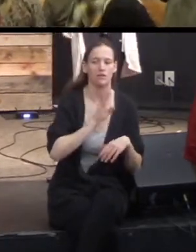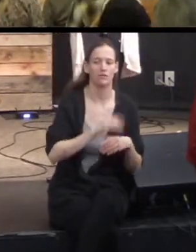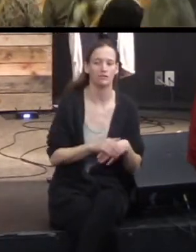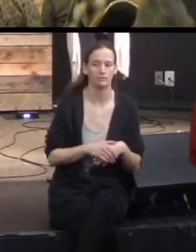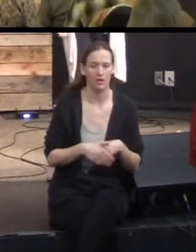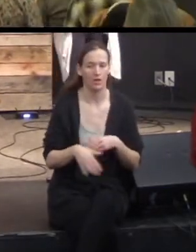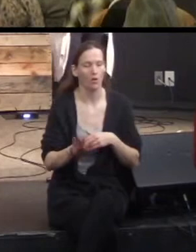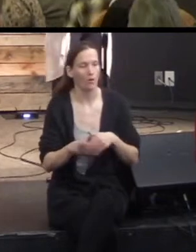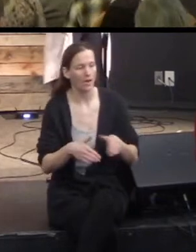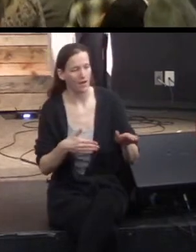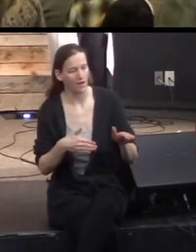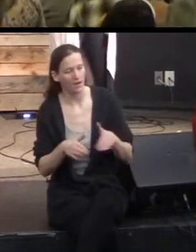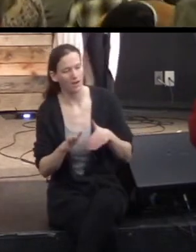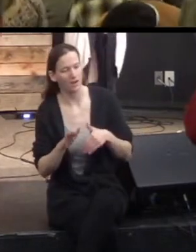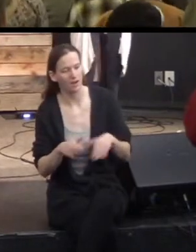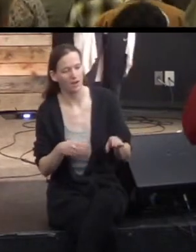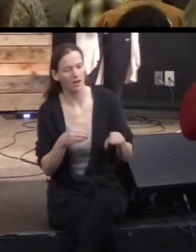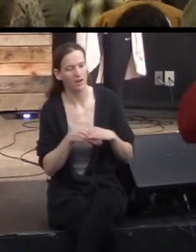water,